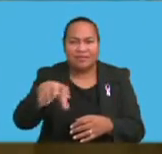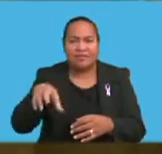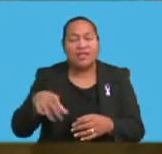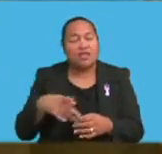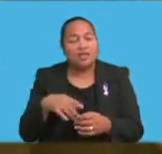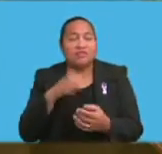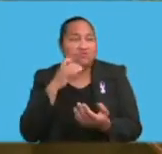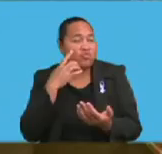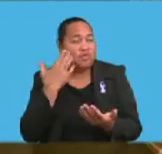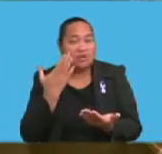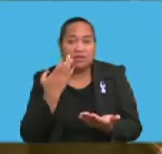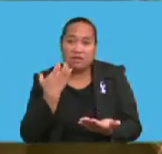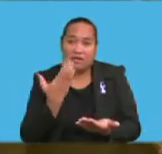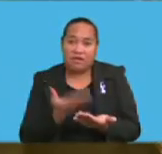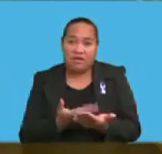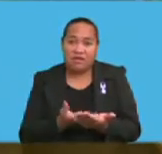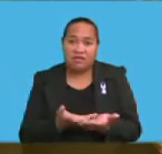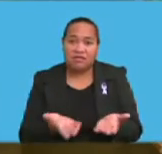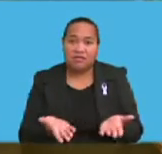Speaker.